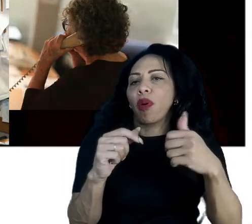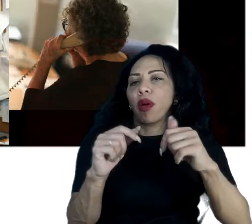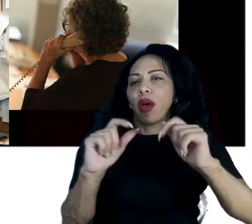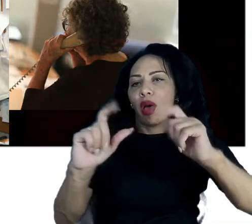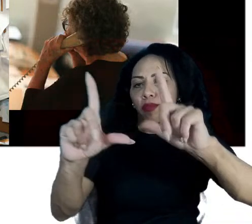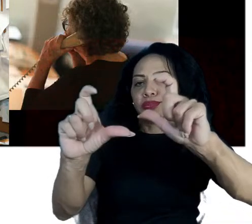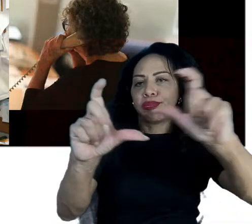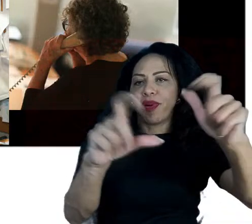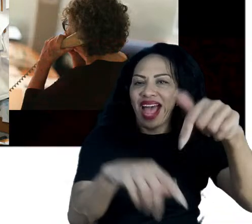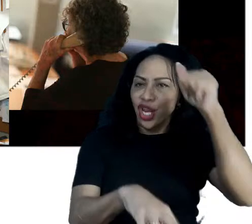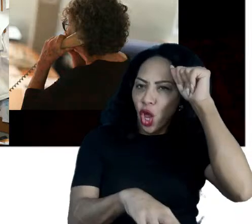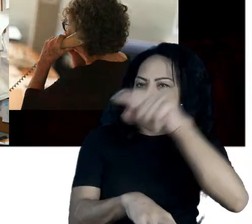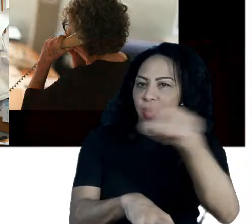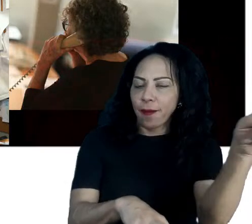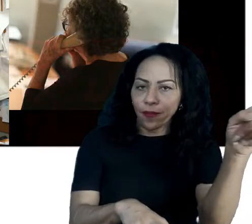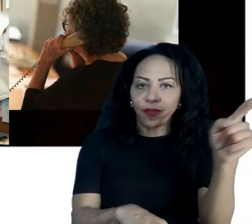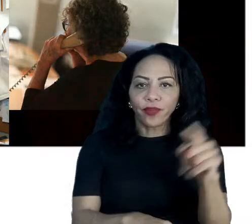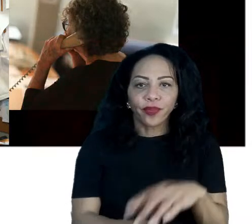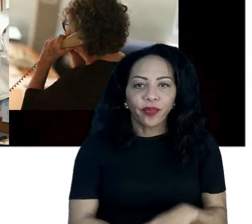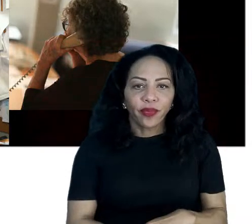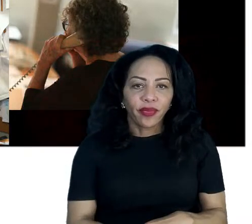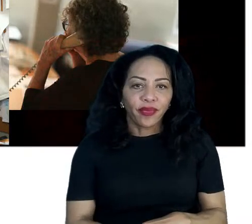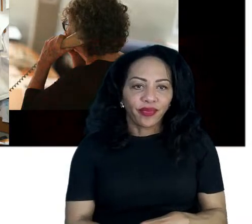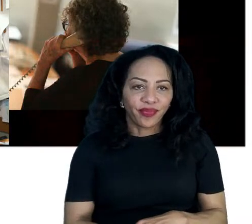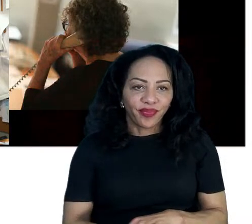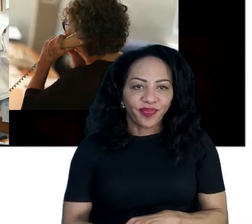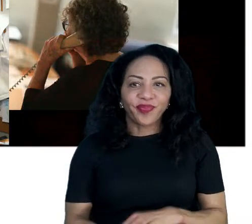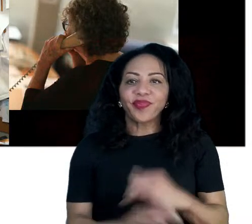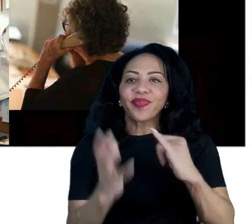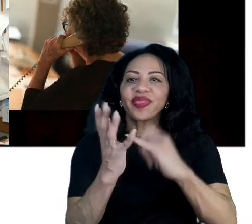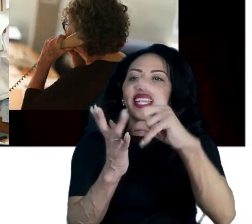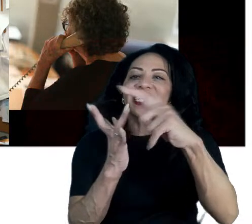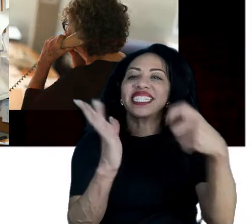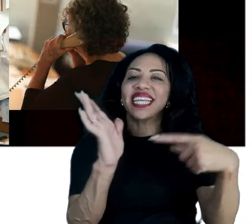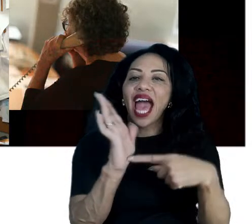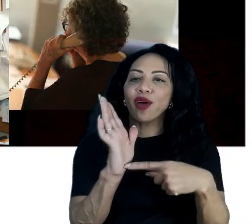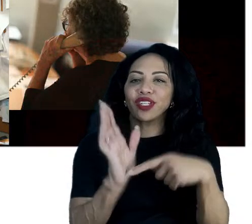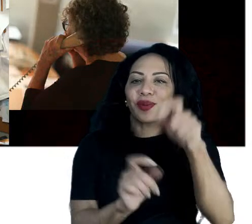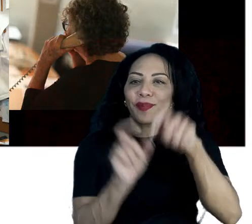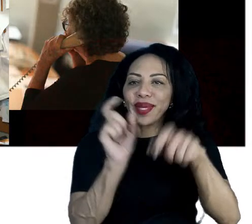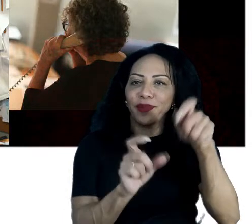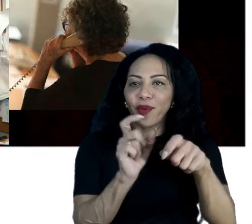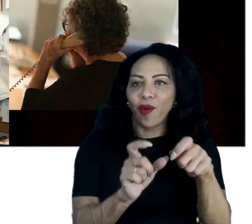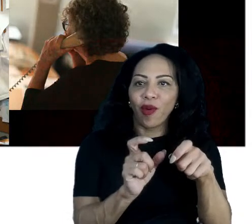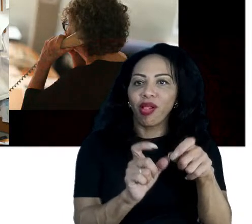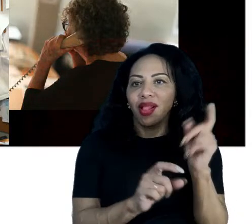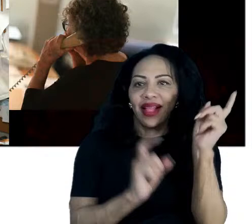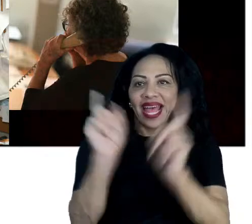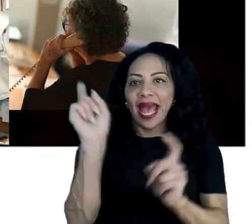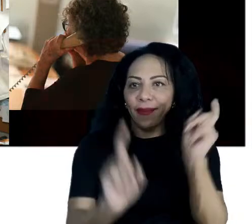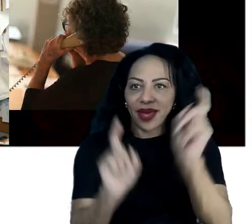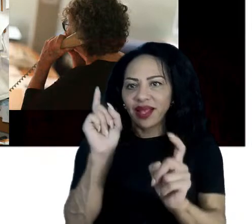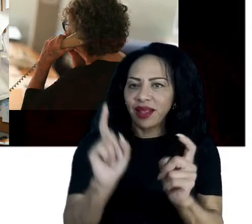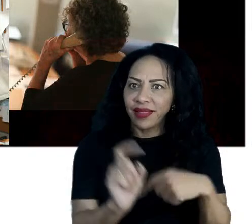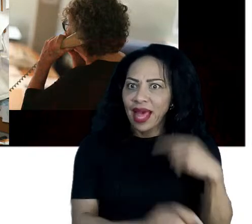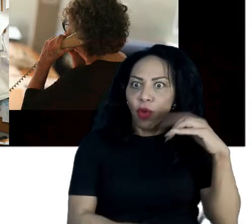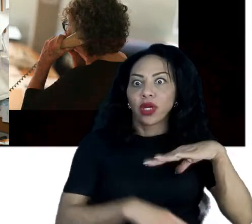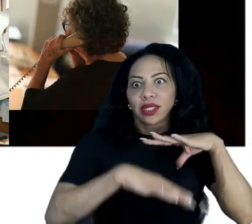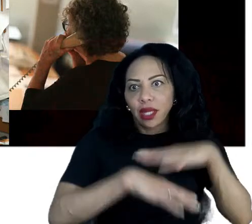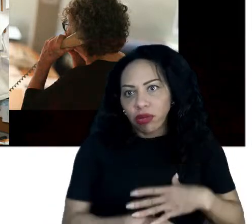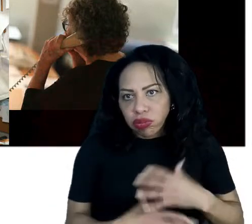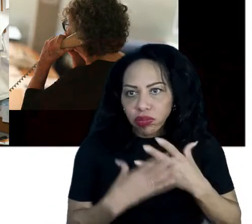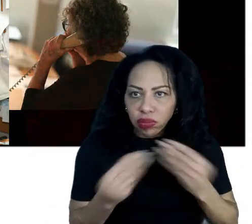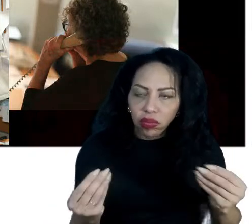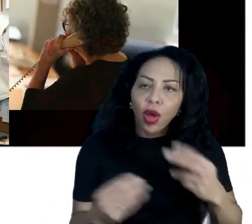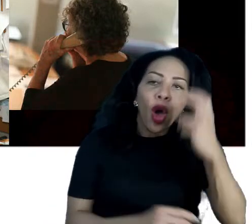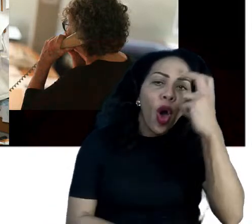That was mayhem. I think Taryn missed that bit. It was kind of like, that was quite exhausting. And you had older visitors